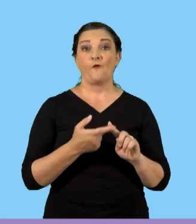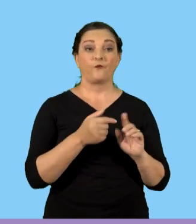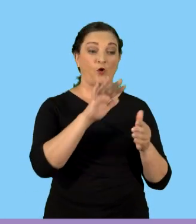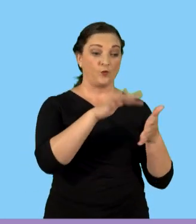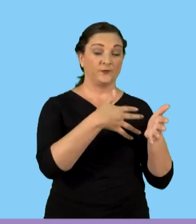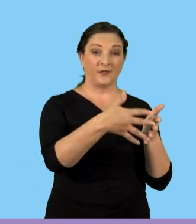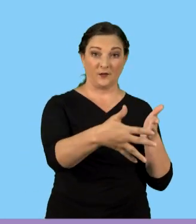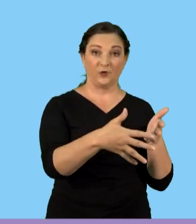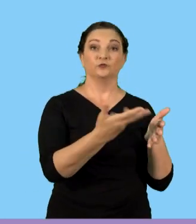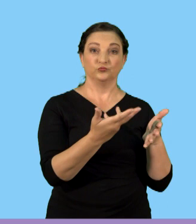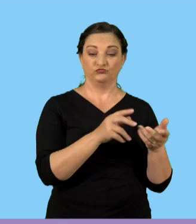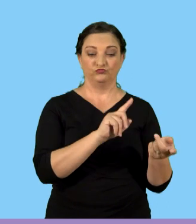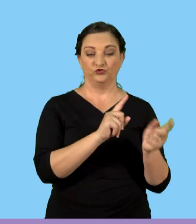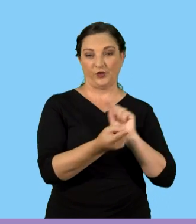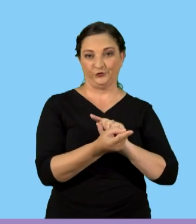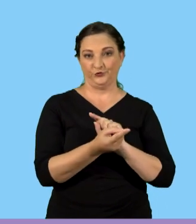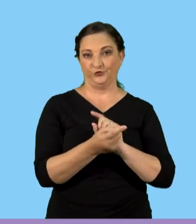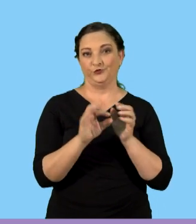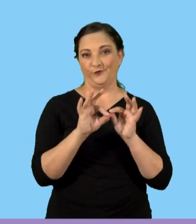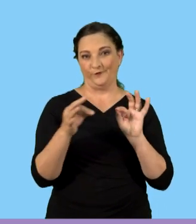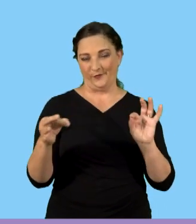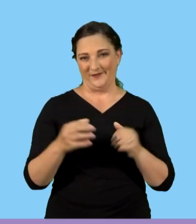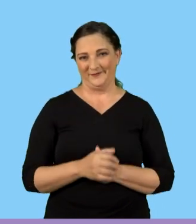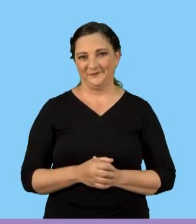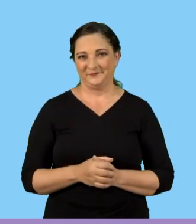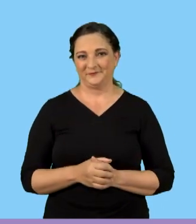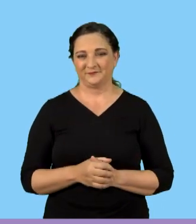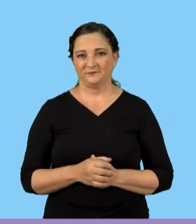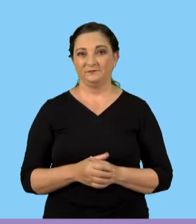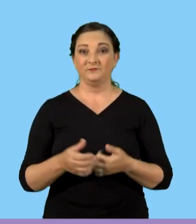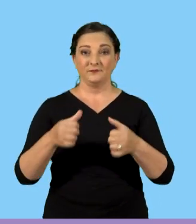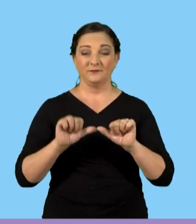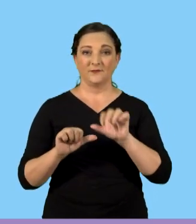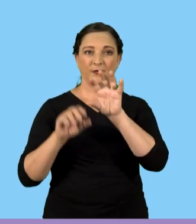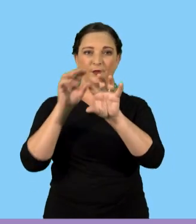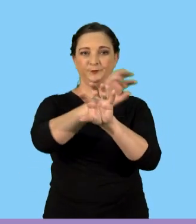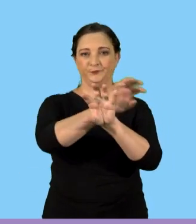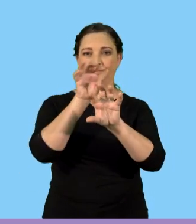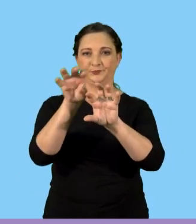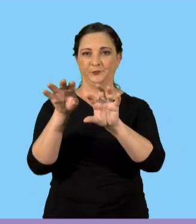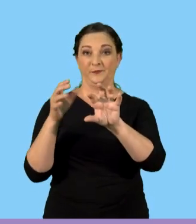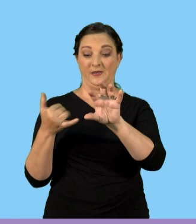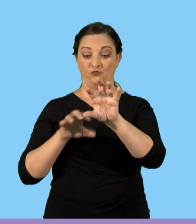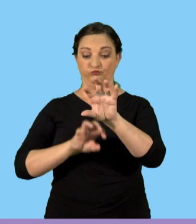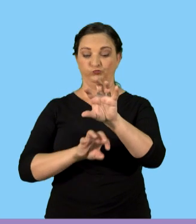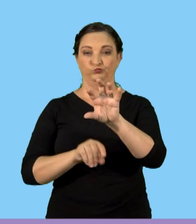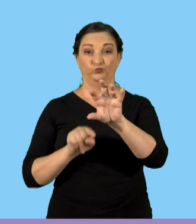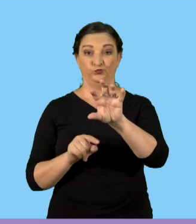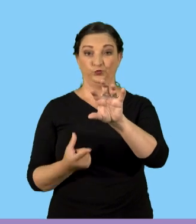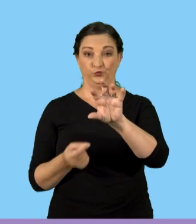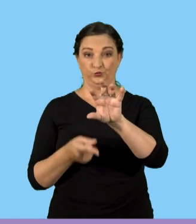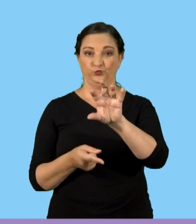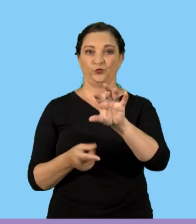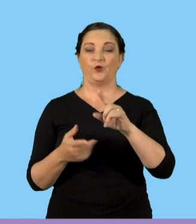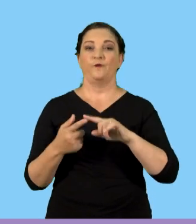table representation to a formula representation. Let's move over now to our last point, which is from equations or